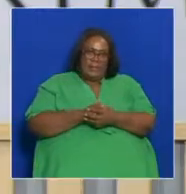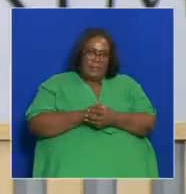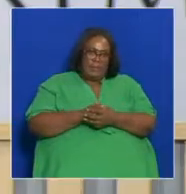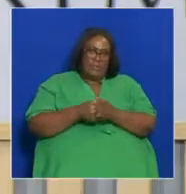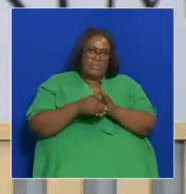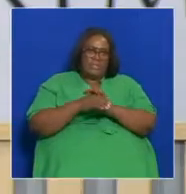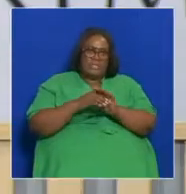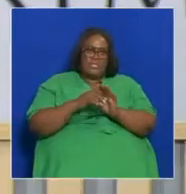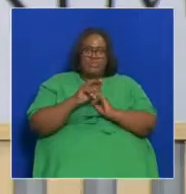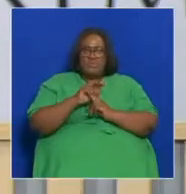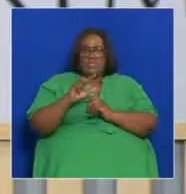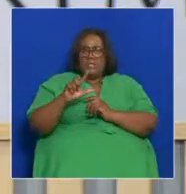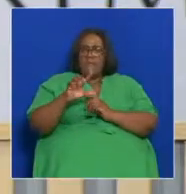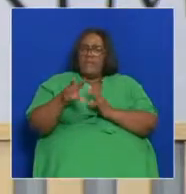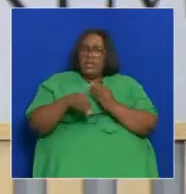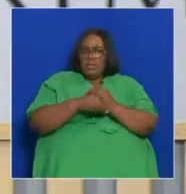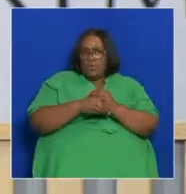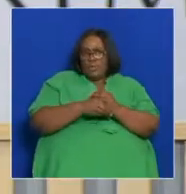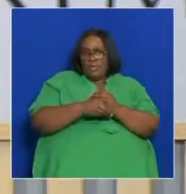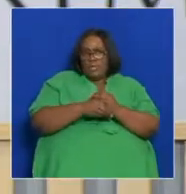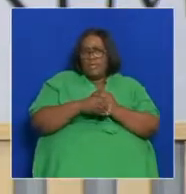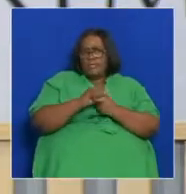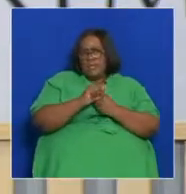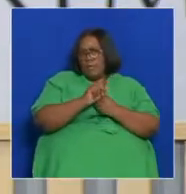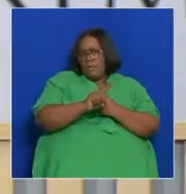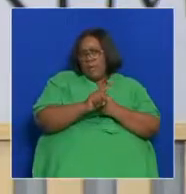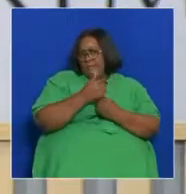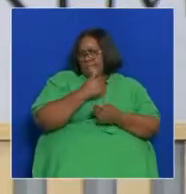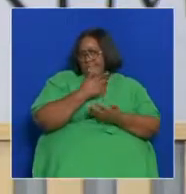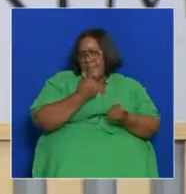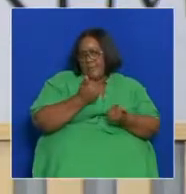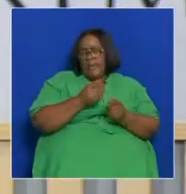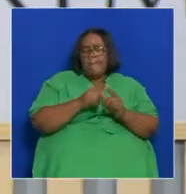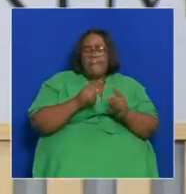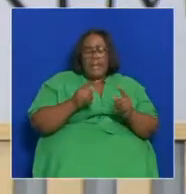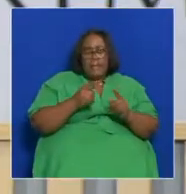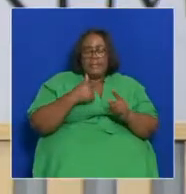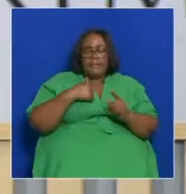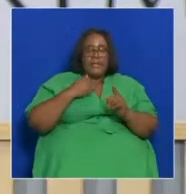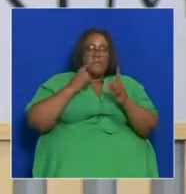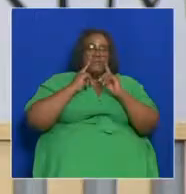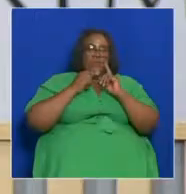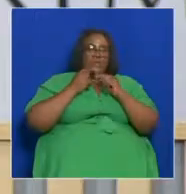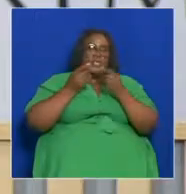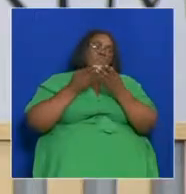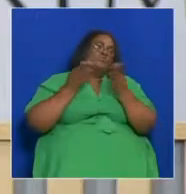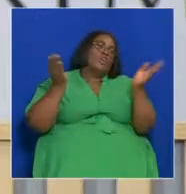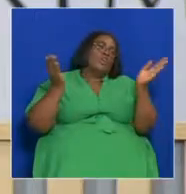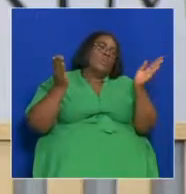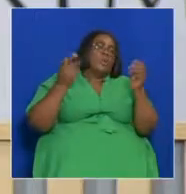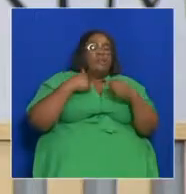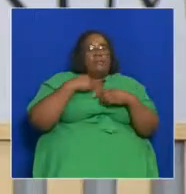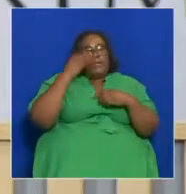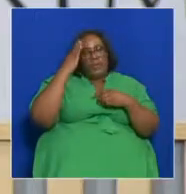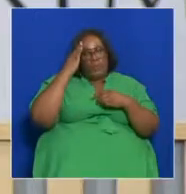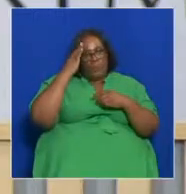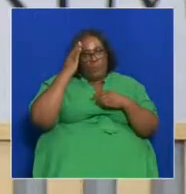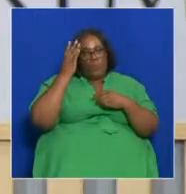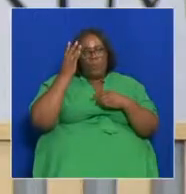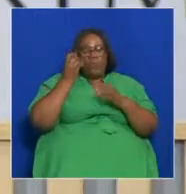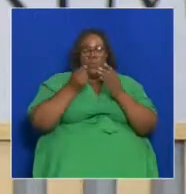been included as an A1, you know. But I'm talking in generality what I know would have happened in most of the